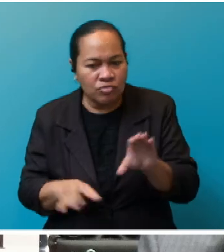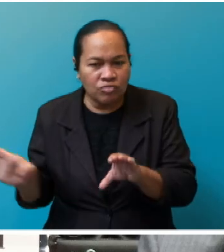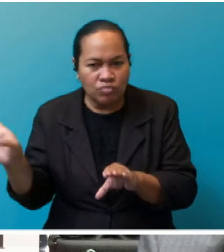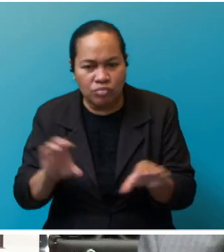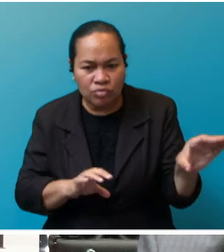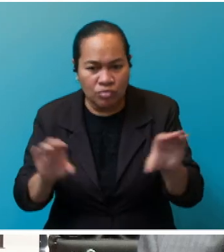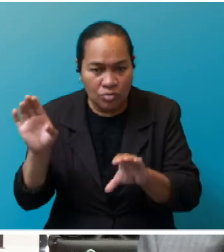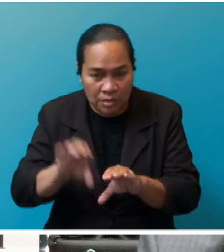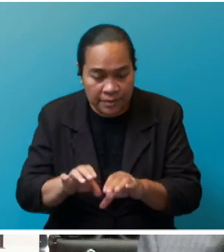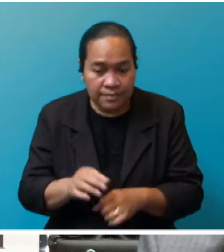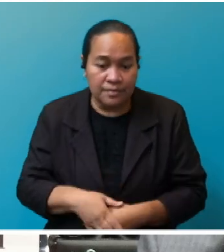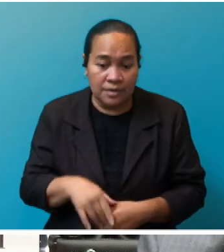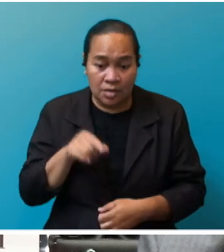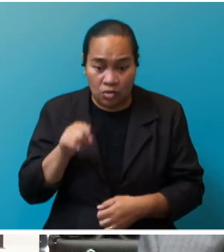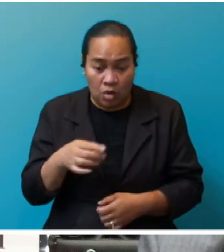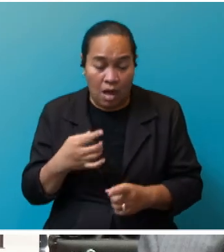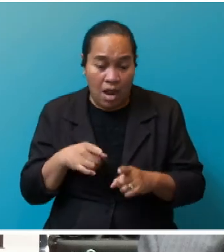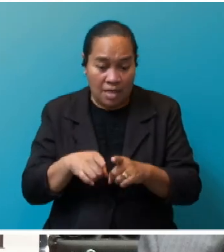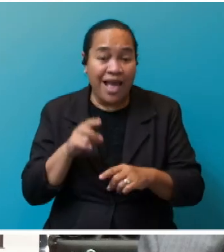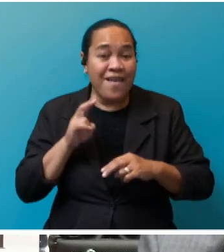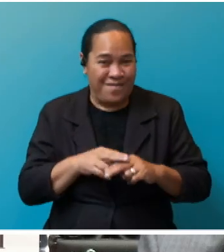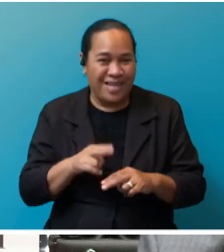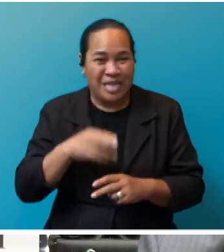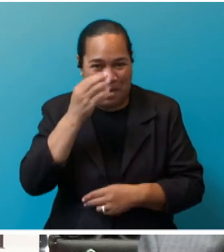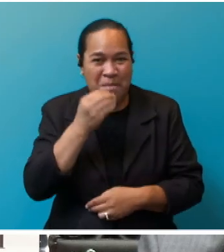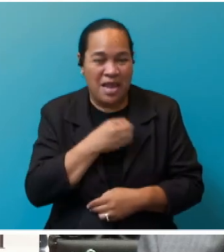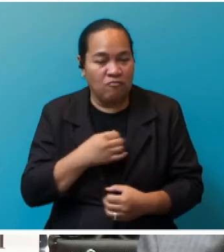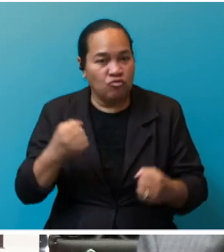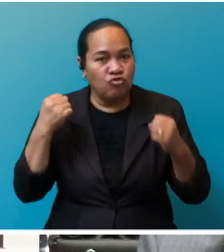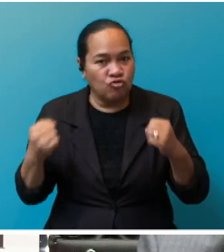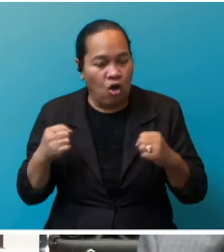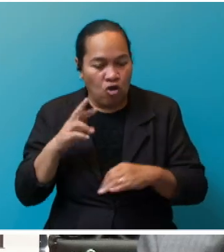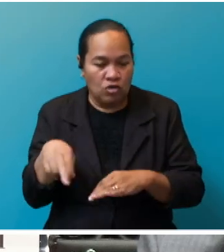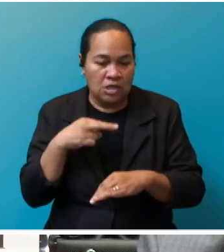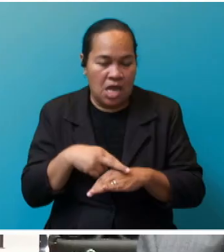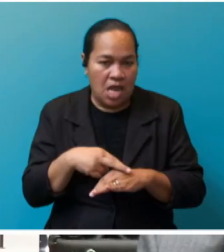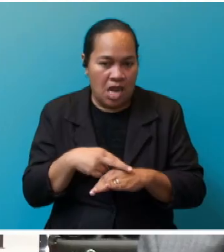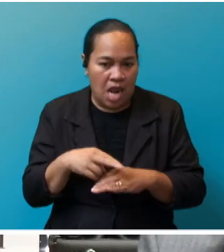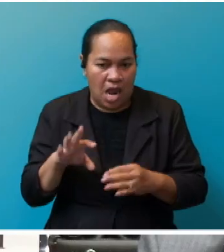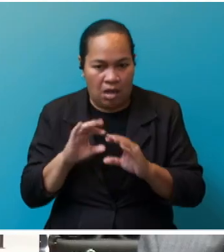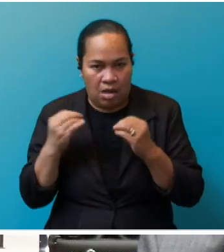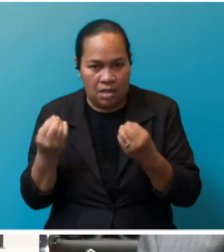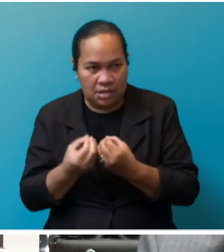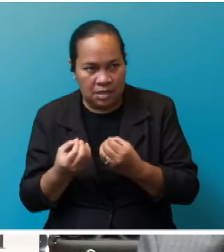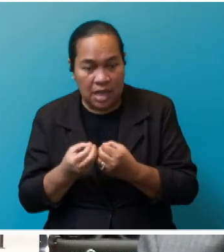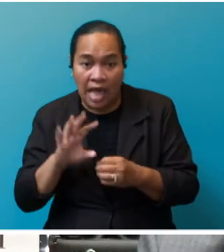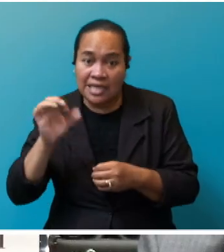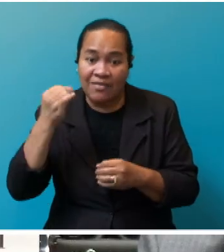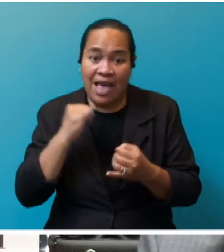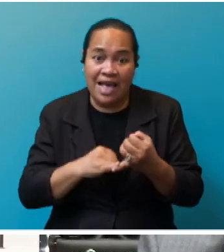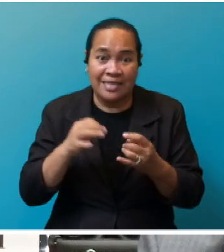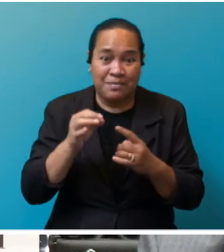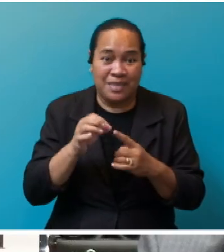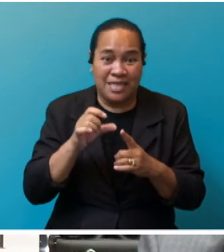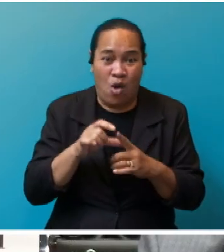the decision aligns with Fiji's belief in strong regional institutions. The success of SPDO is